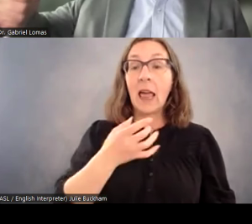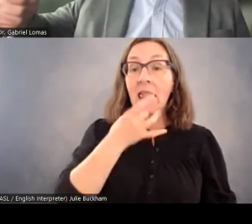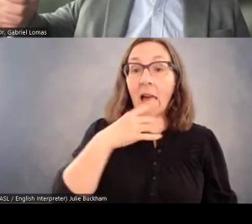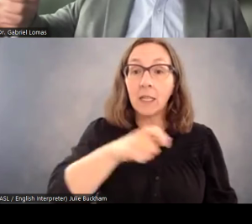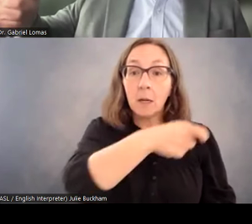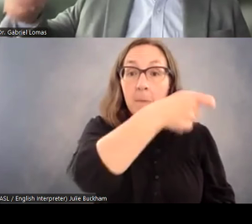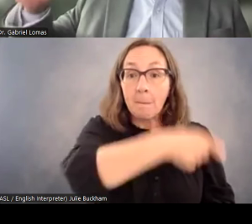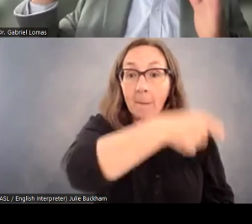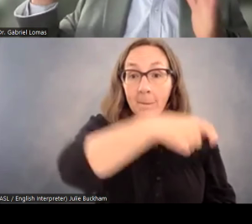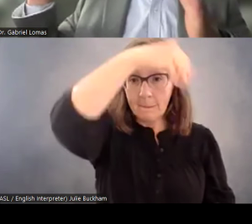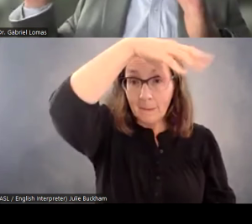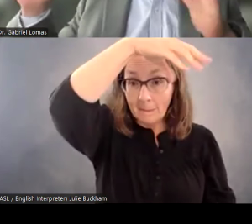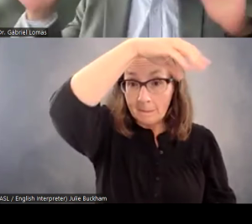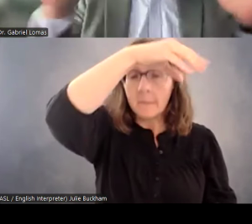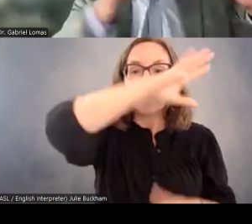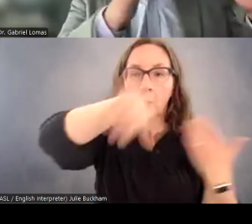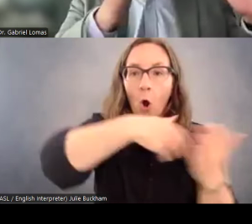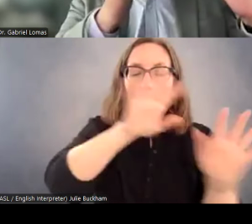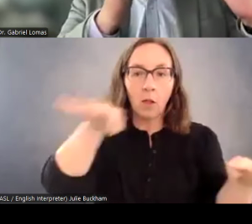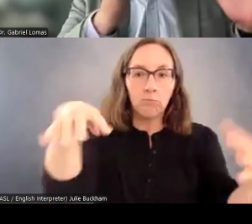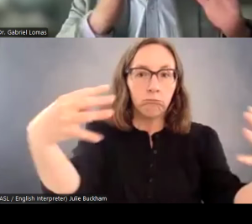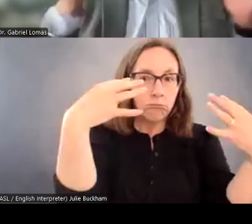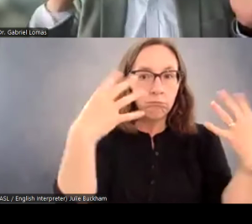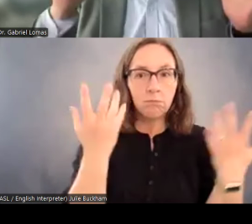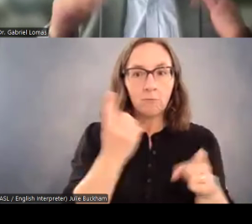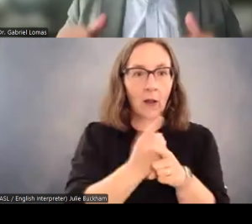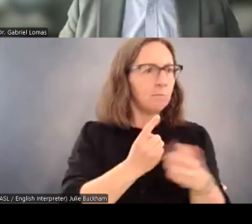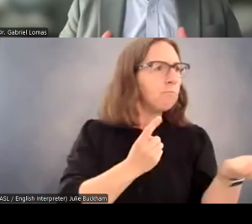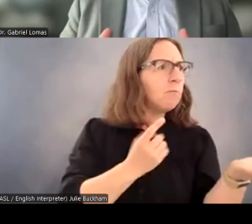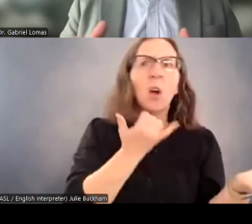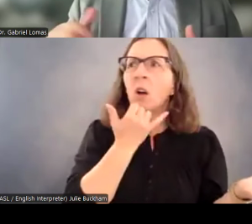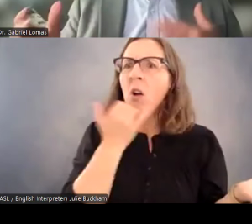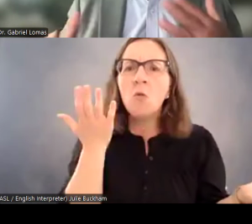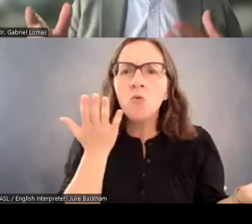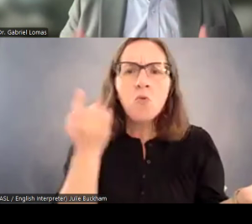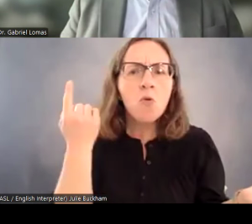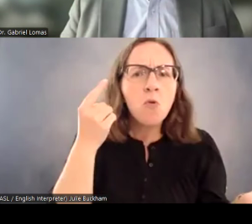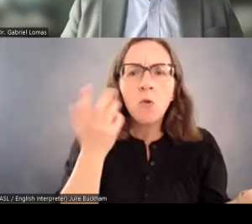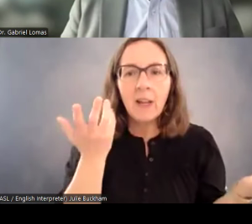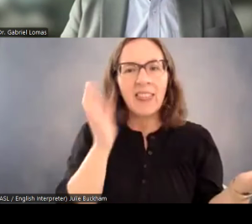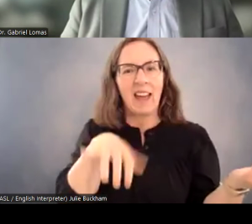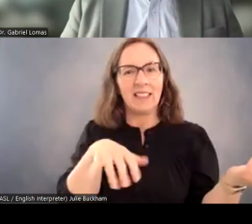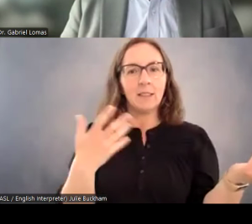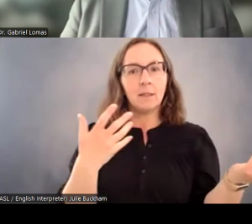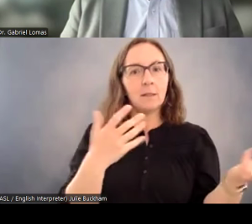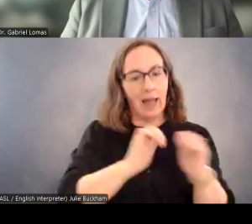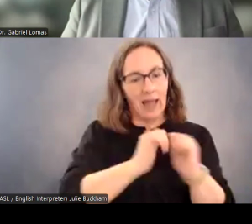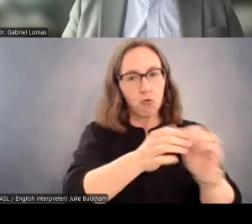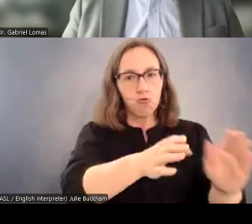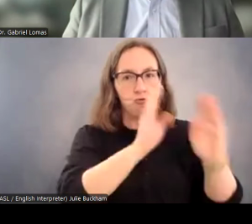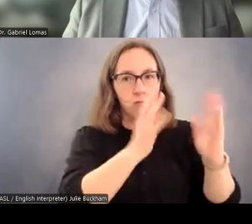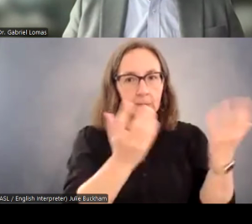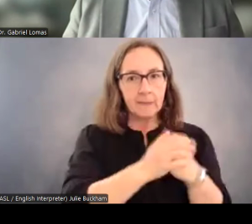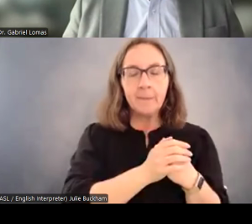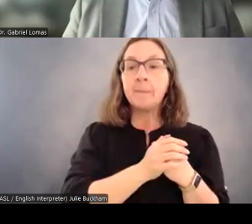couple of times. That gets everyone in the room to look over and say, "Why are the lights being flashed?" And that's how they get attention. Or